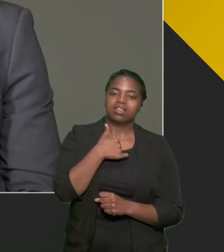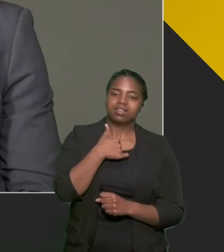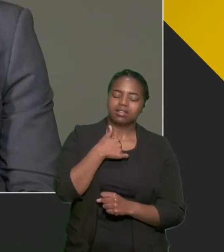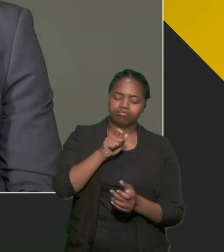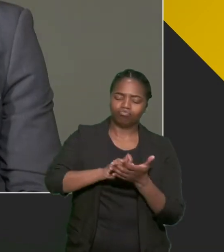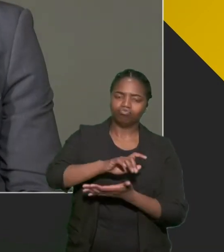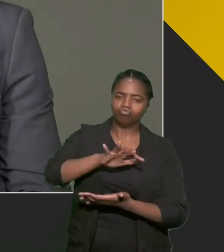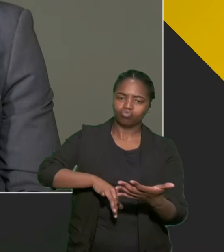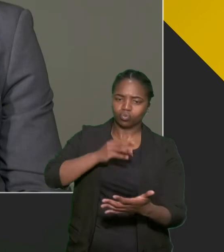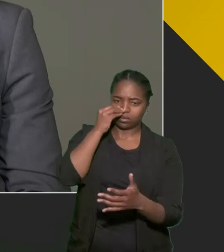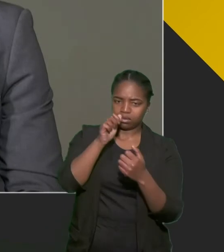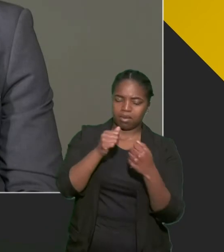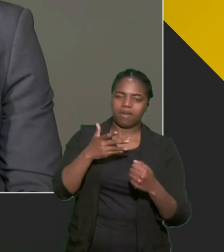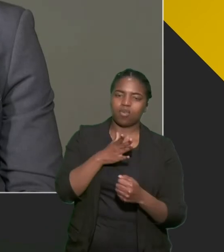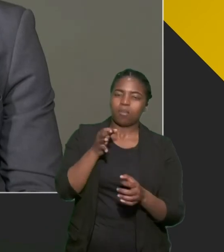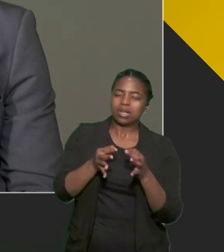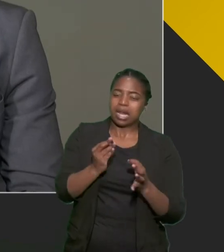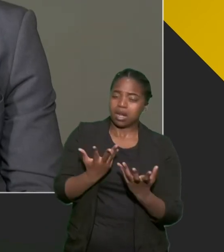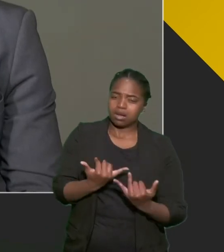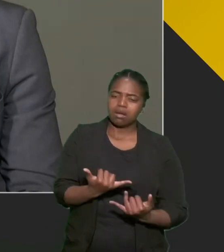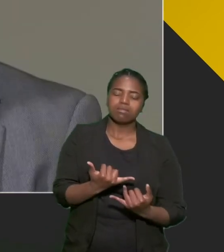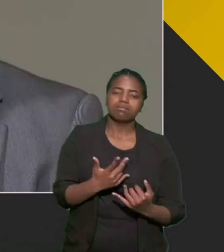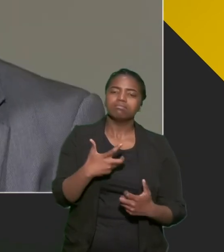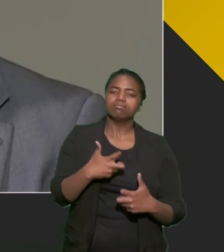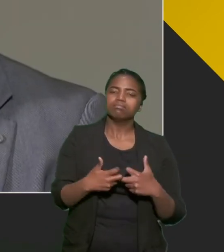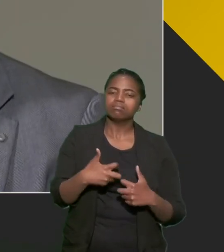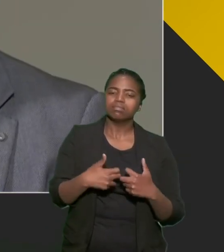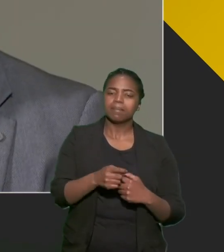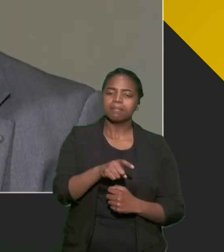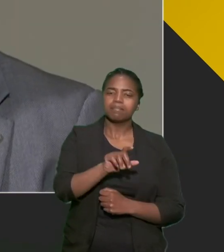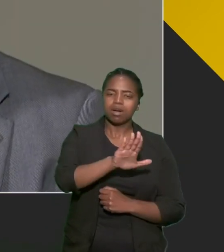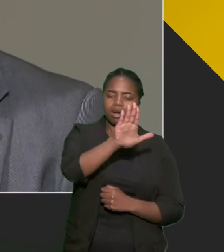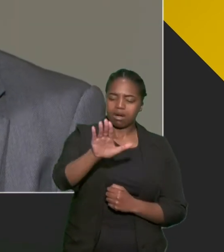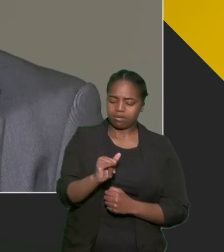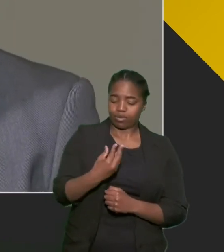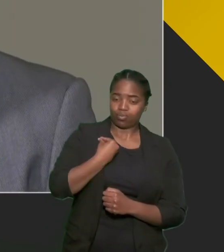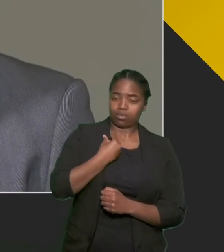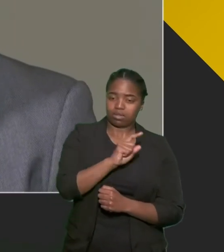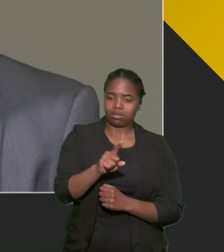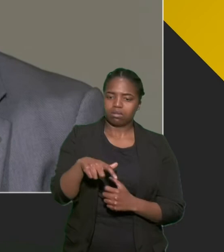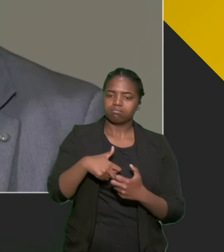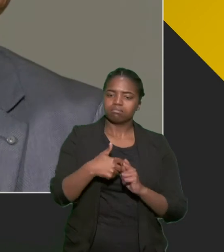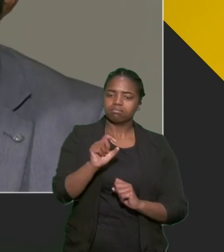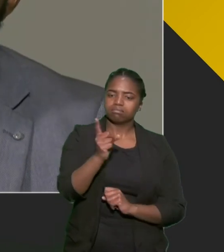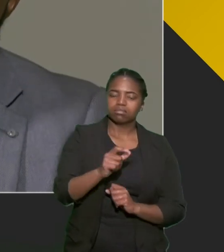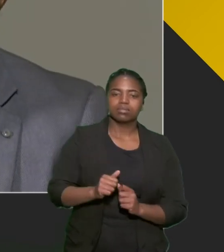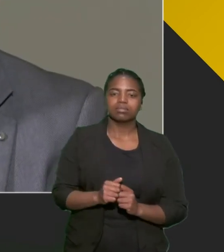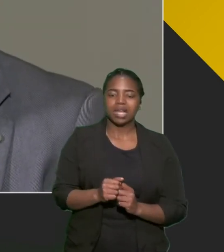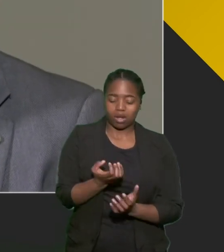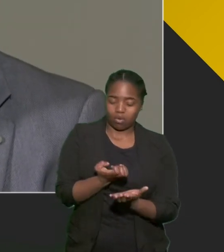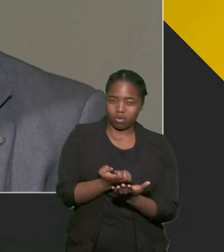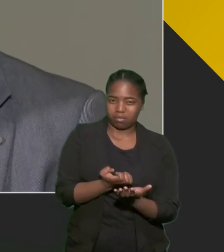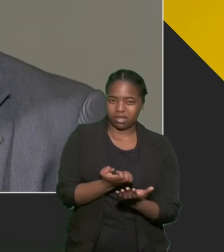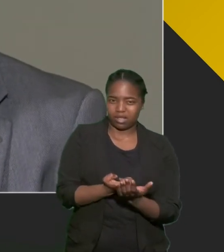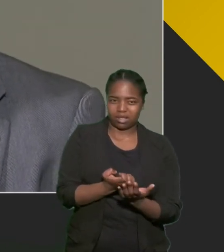The issues that are burning with young people at this time within the African continent is the issue of the economy of